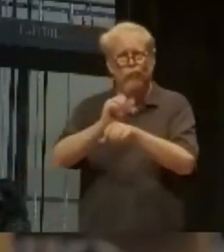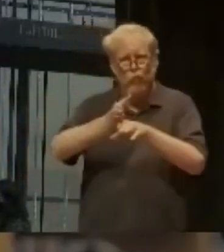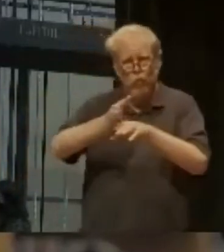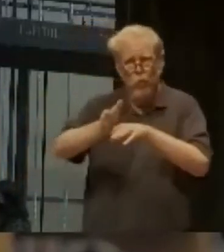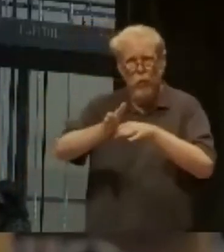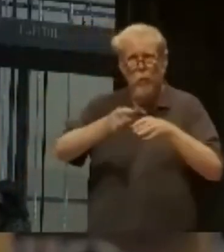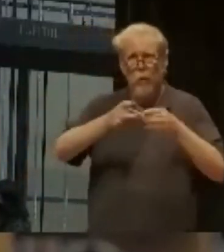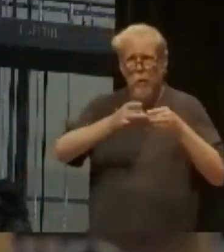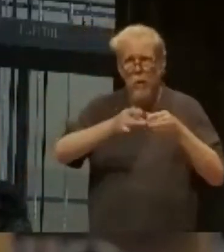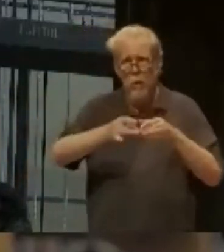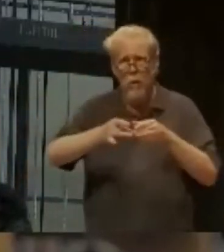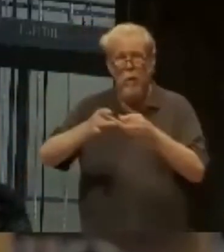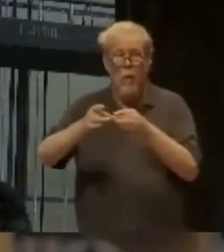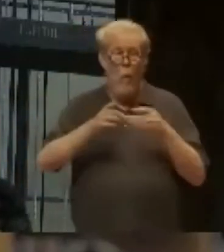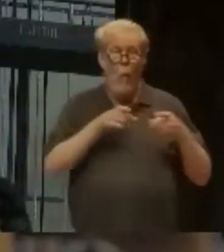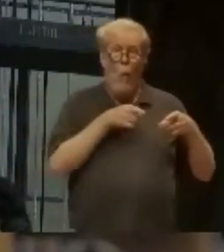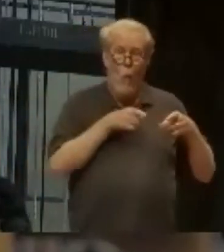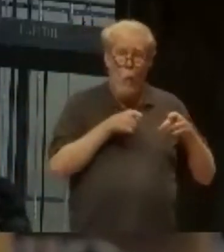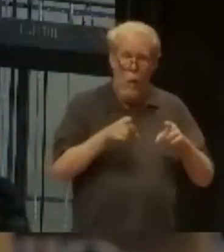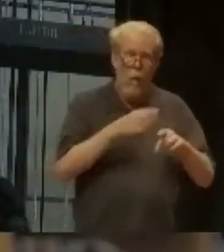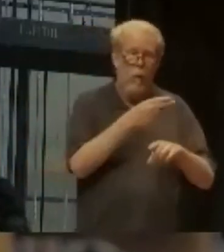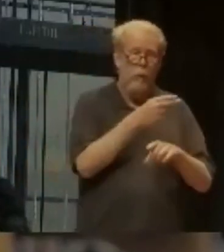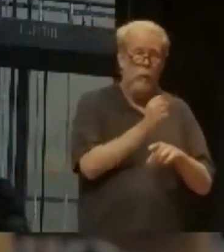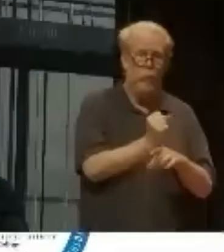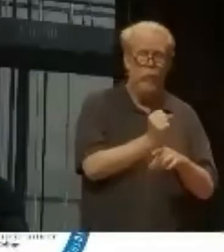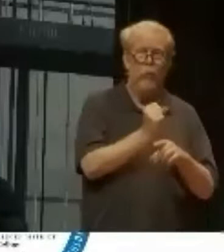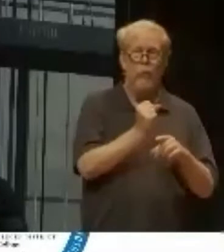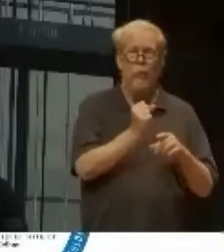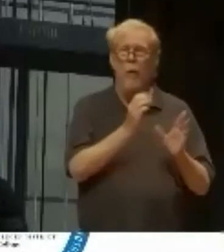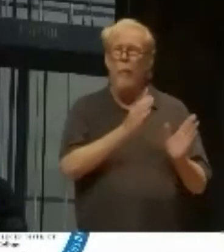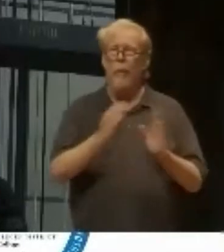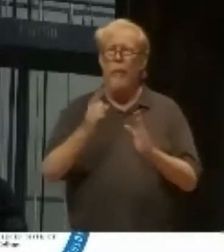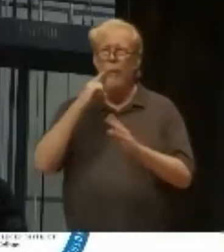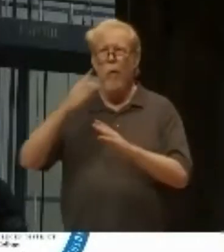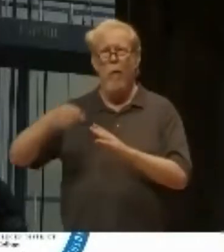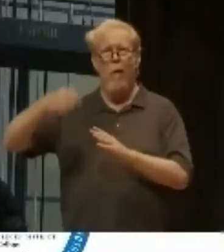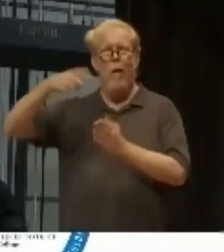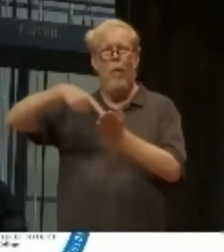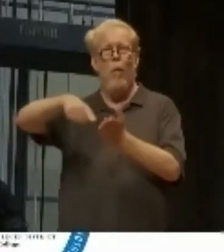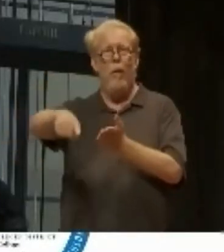high school, preparing them for high-wage, high-demand jobs.